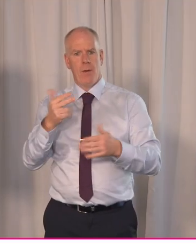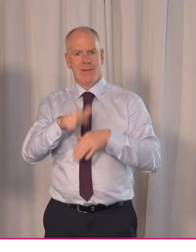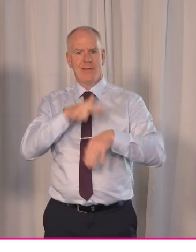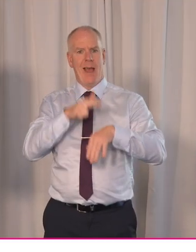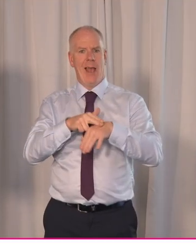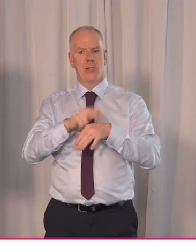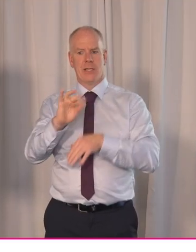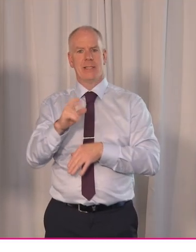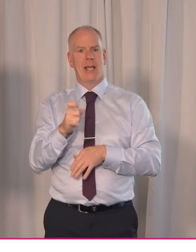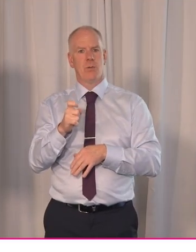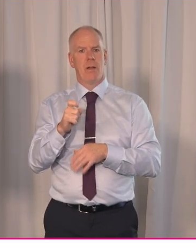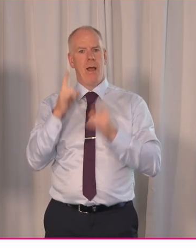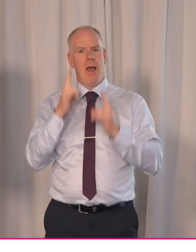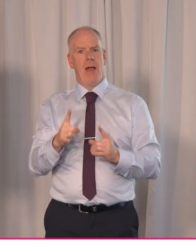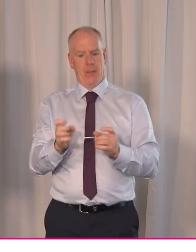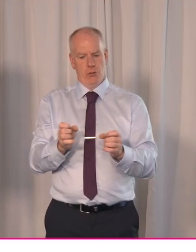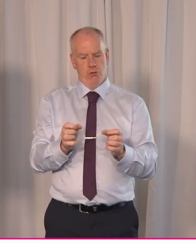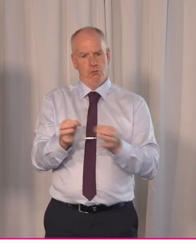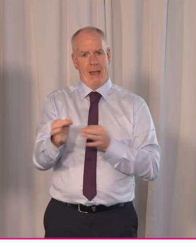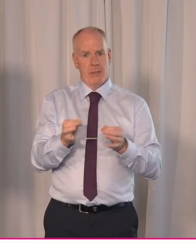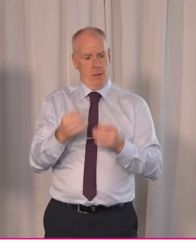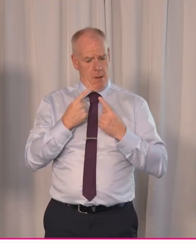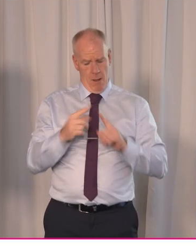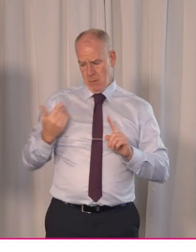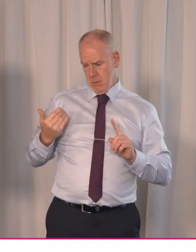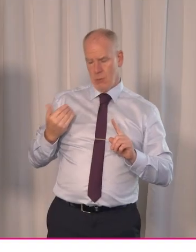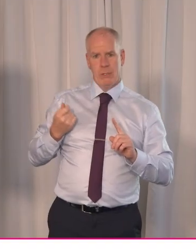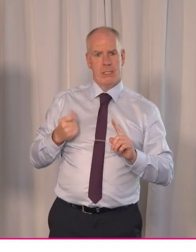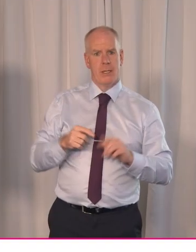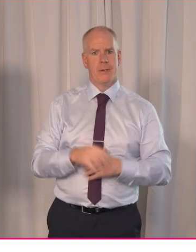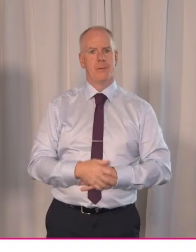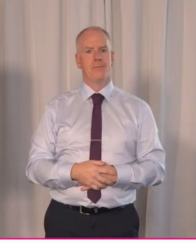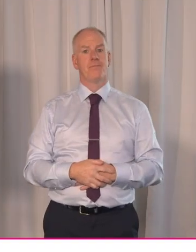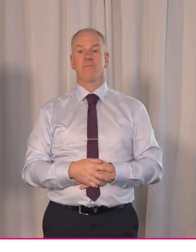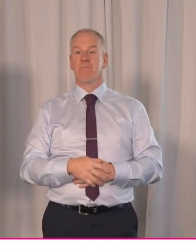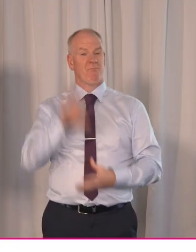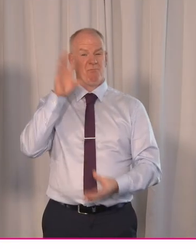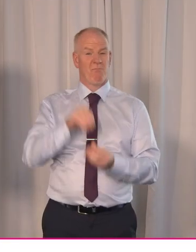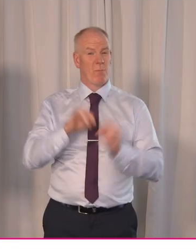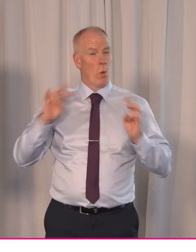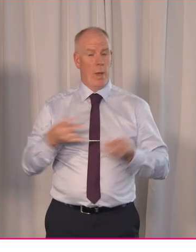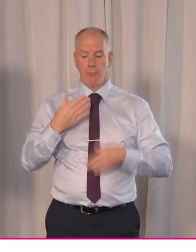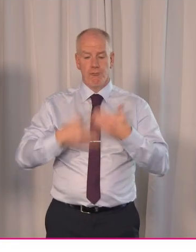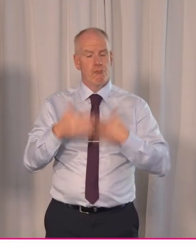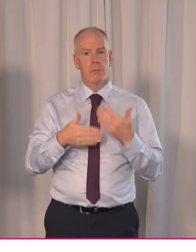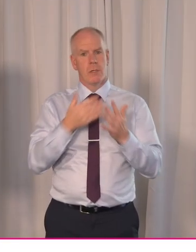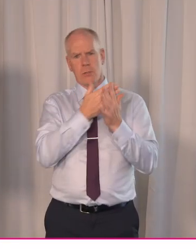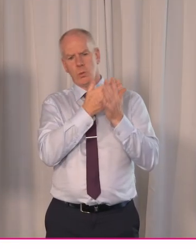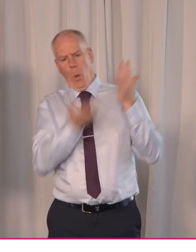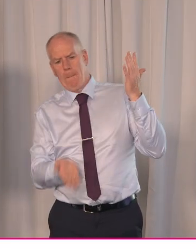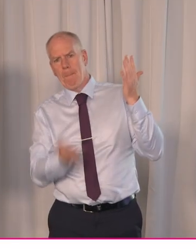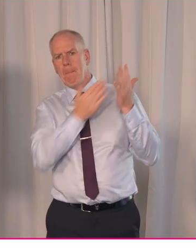National Sexual Health Strategy, which was actually just launched. So I was hoping to just relatively quickly bring you through maybe the scope of